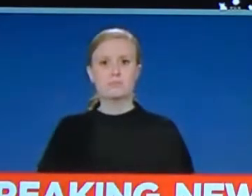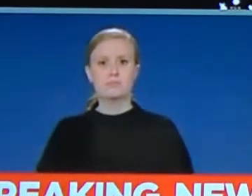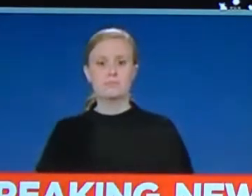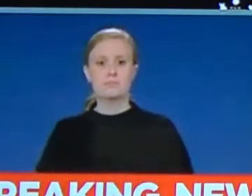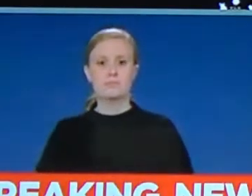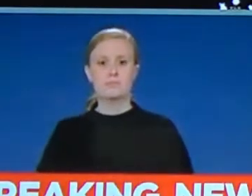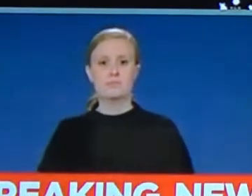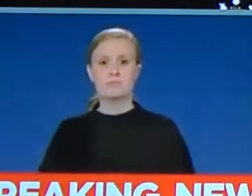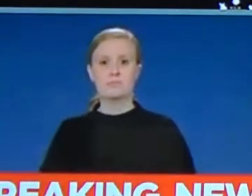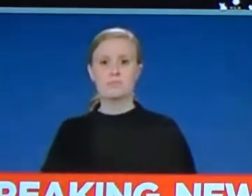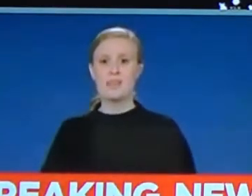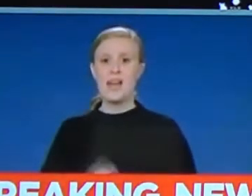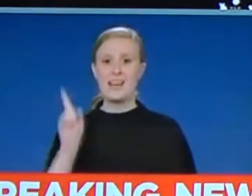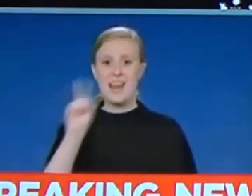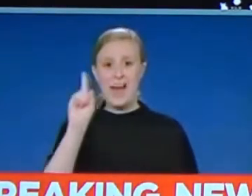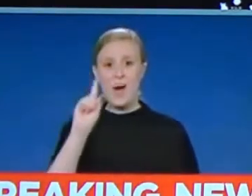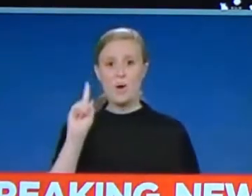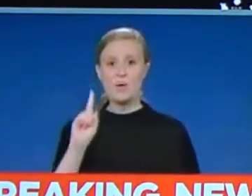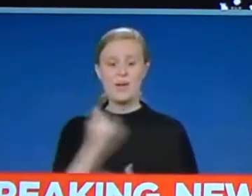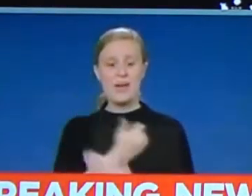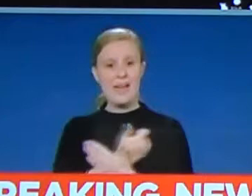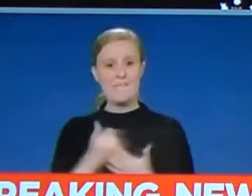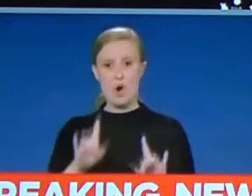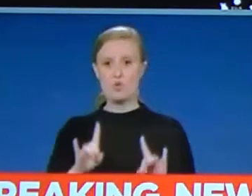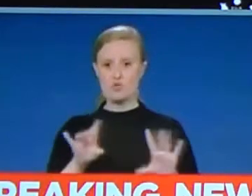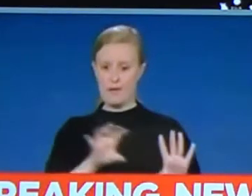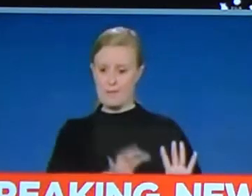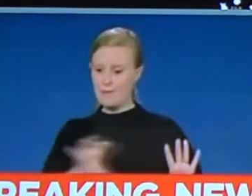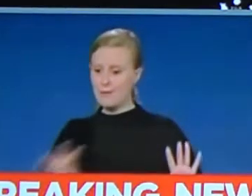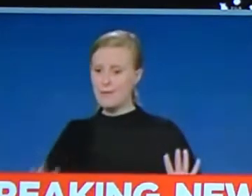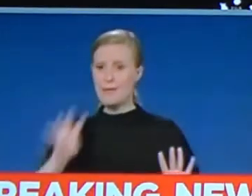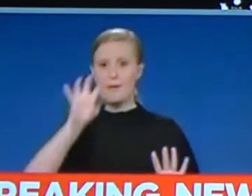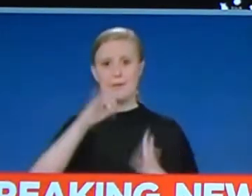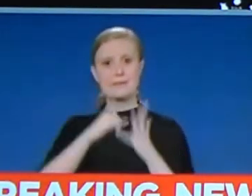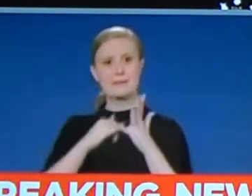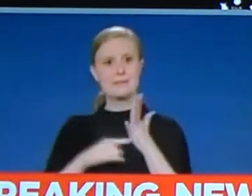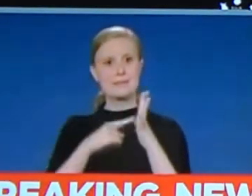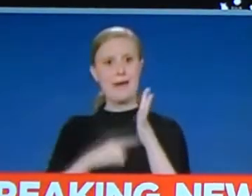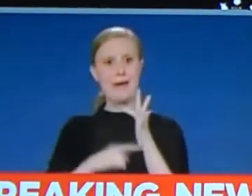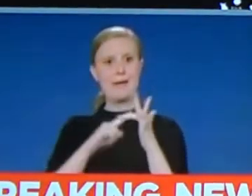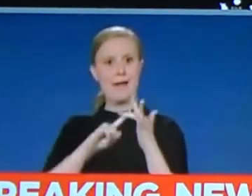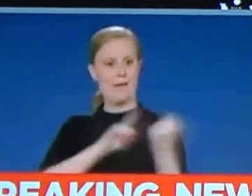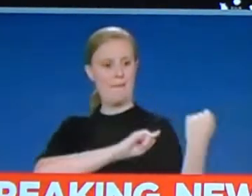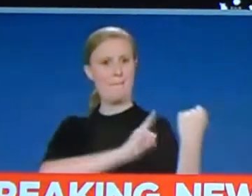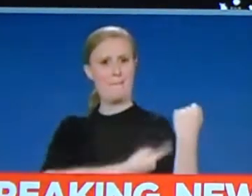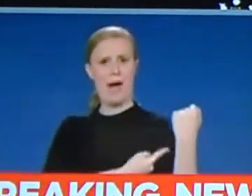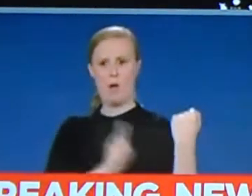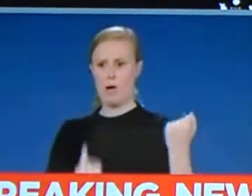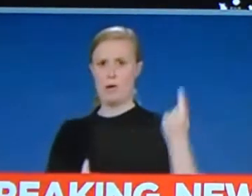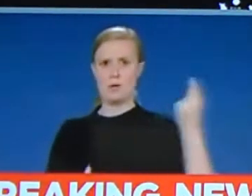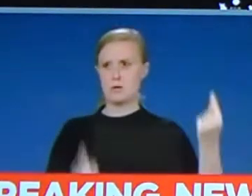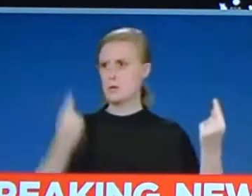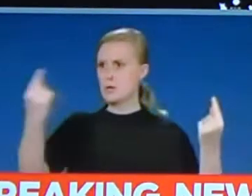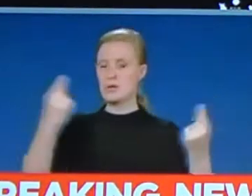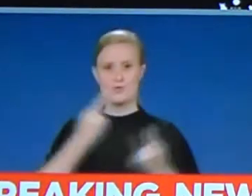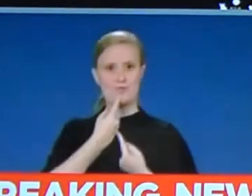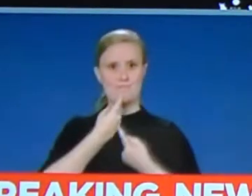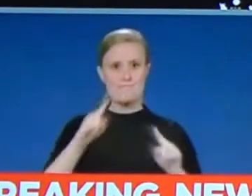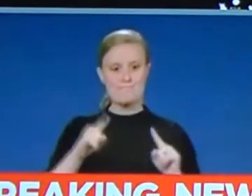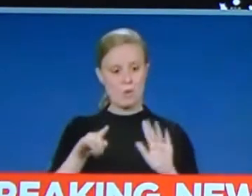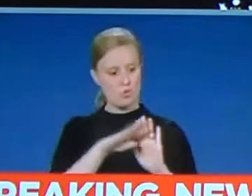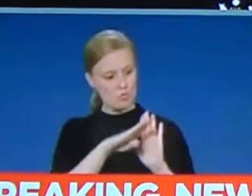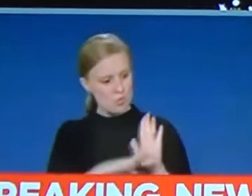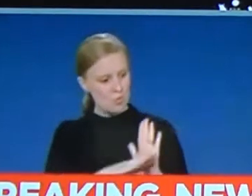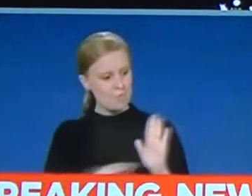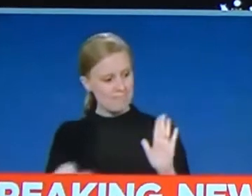states and territories and at a Commonwealth level, with a very clear message when it comes to the measures we need to have in place